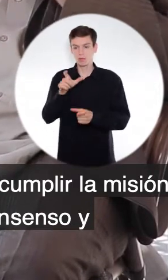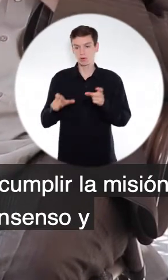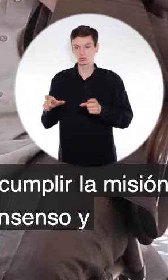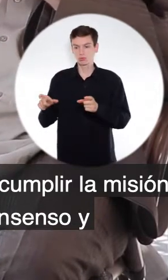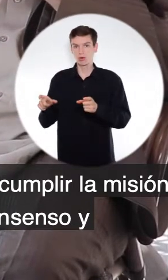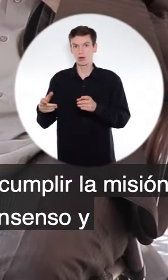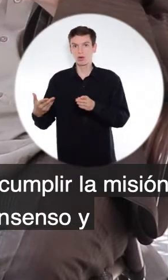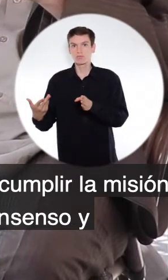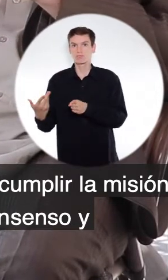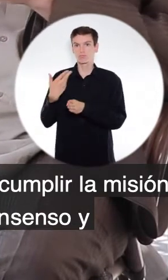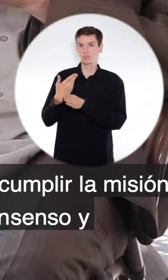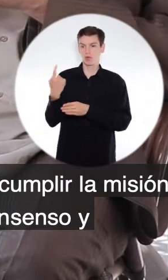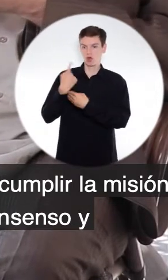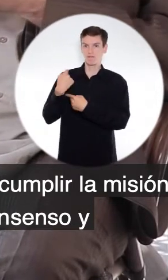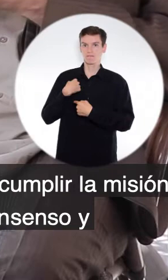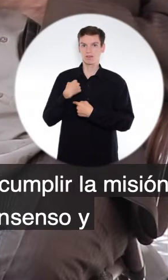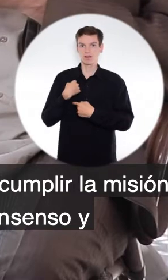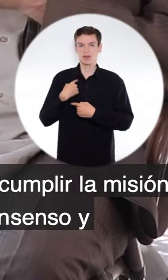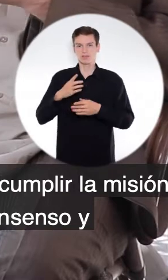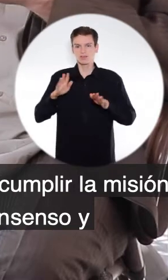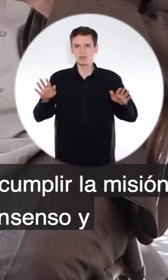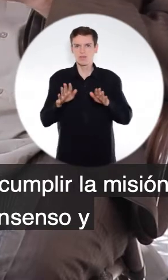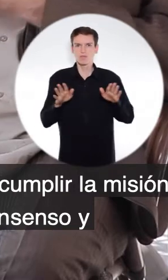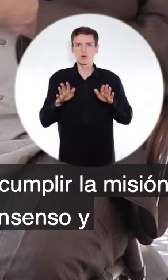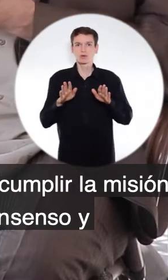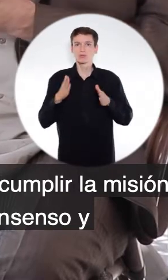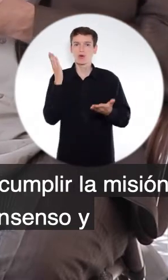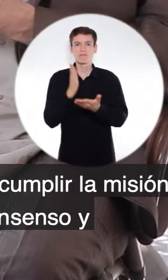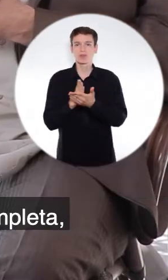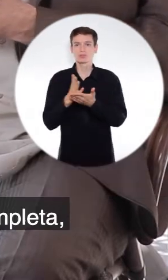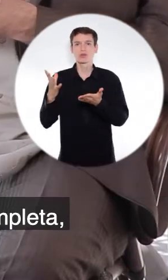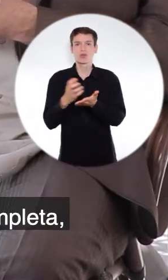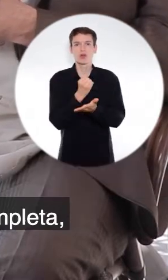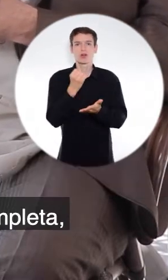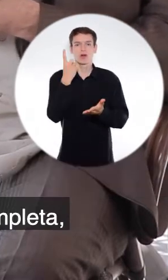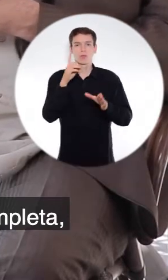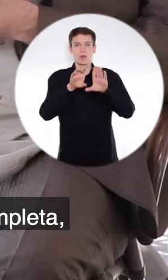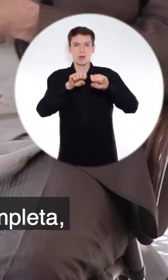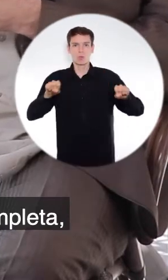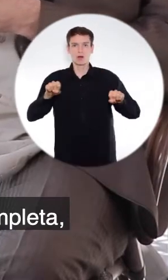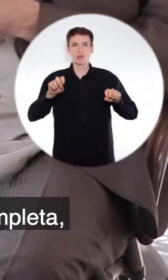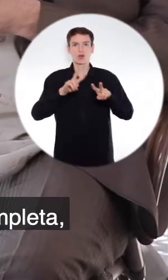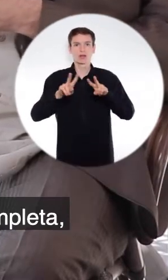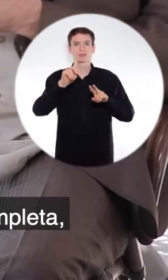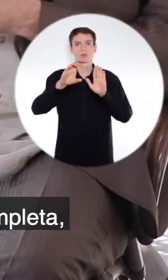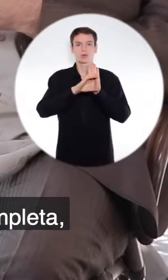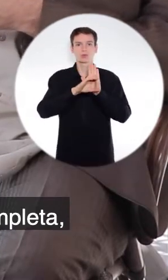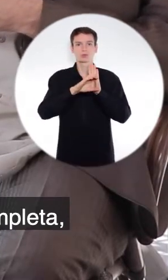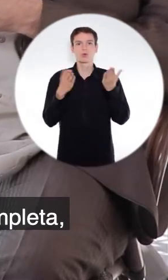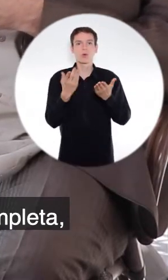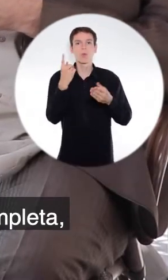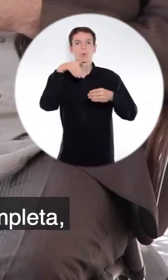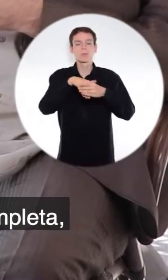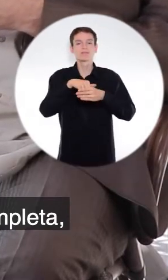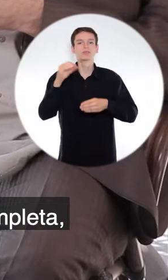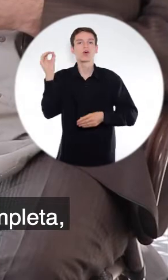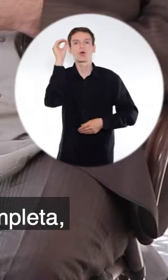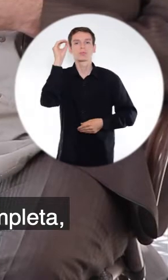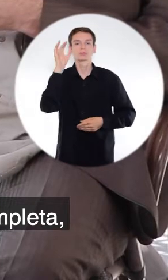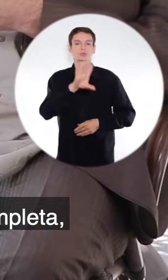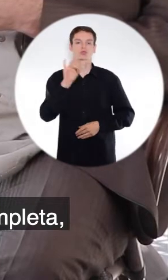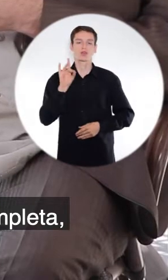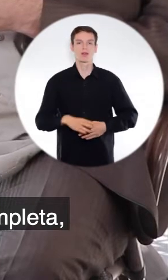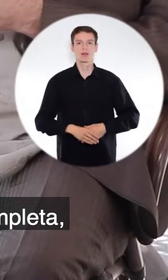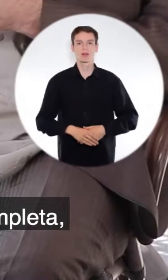to make a consensus and come up with a constitution. So there was an optional referendum. Had they not agreed on a full constitution, yeah, the rule was